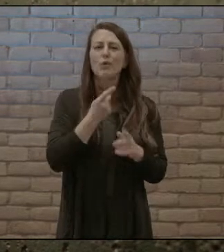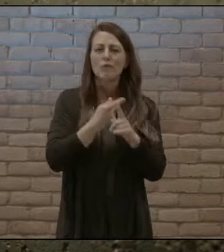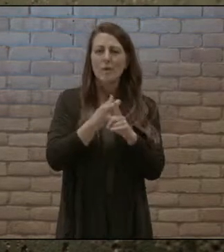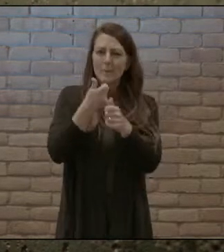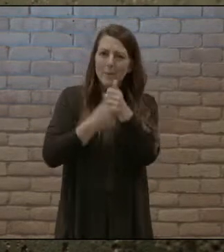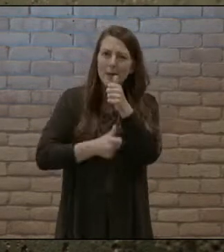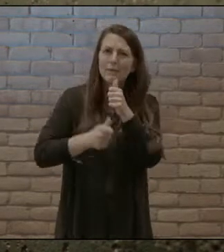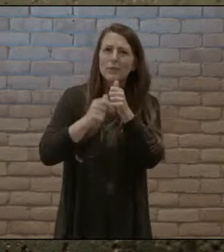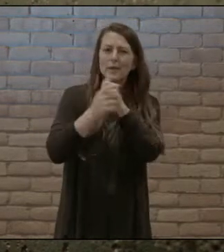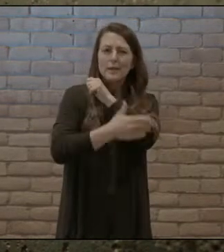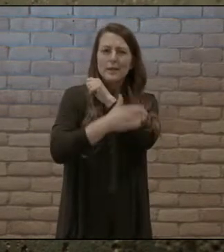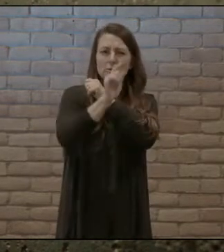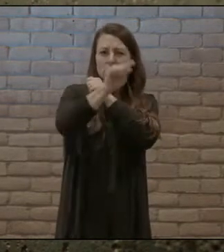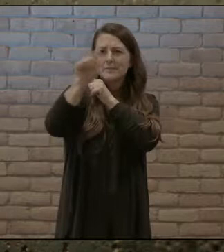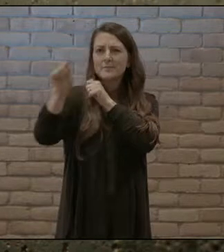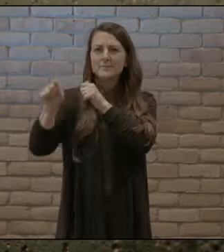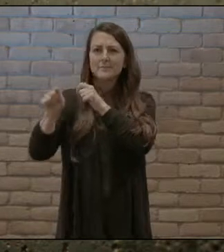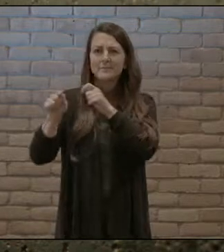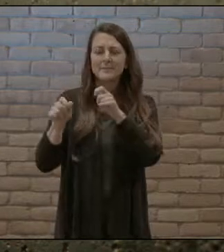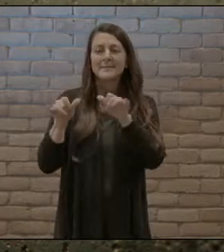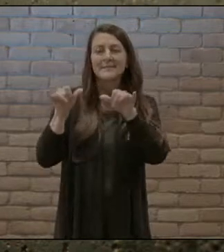staying in Jerusalem.